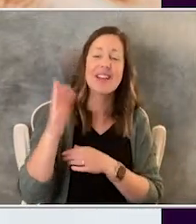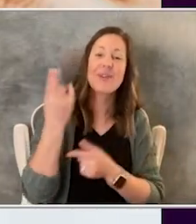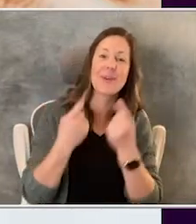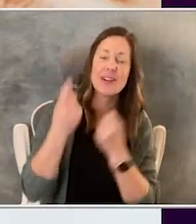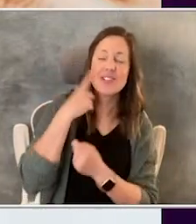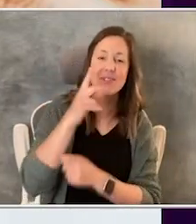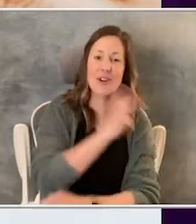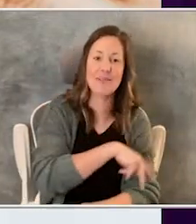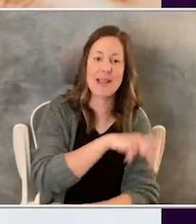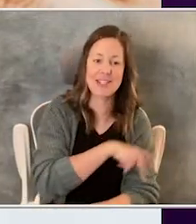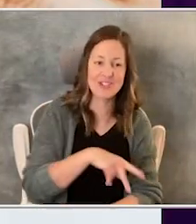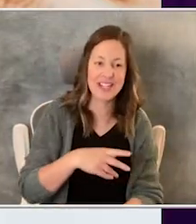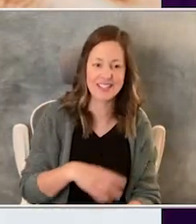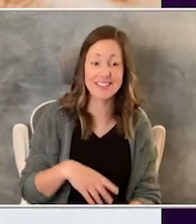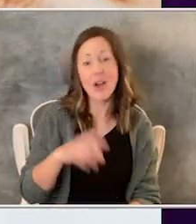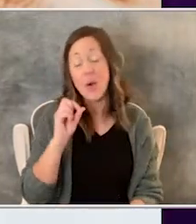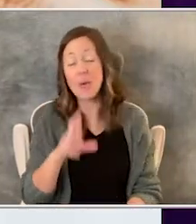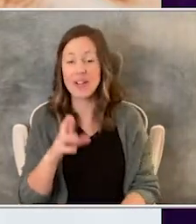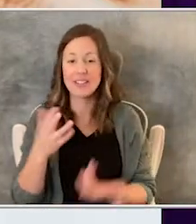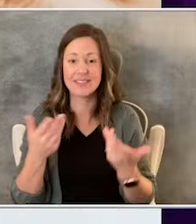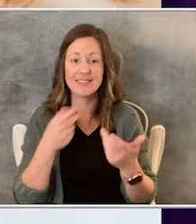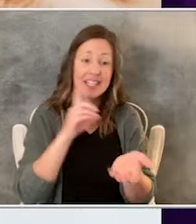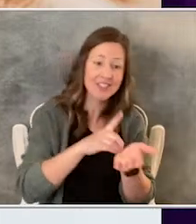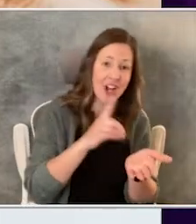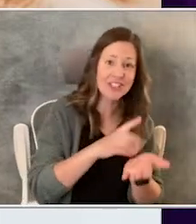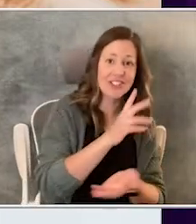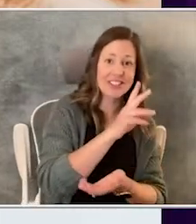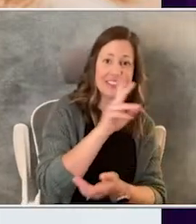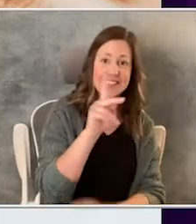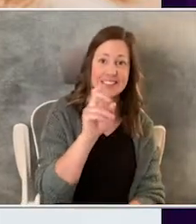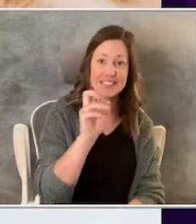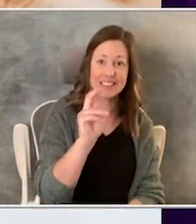the process. And then also there's a guy out in